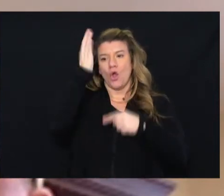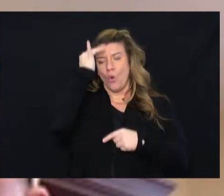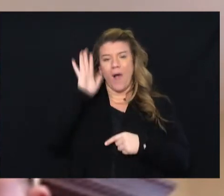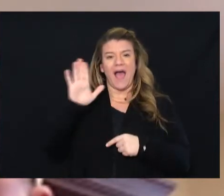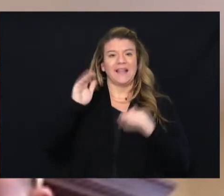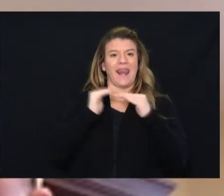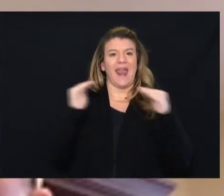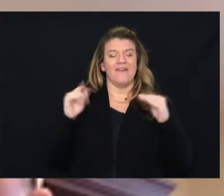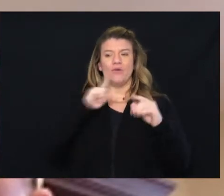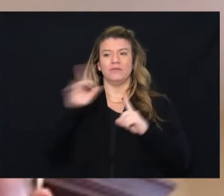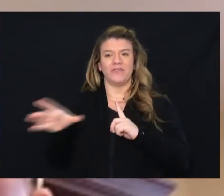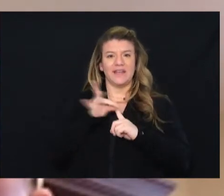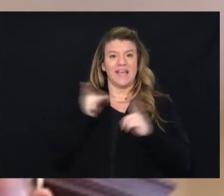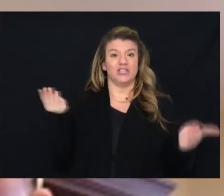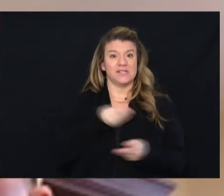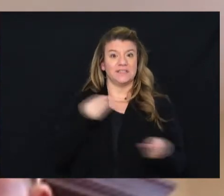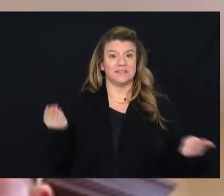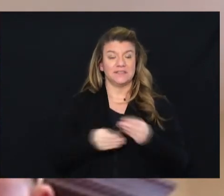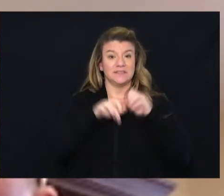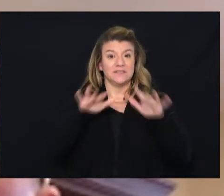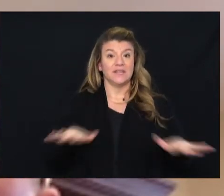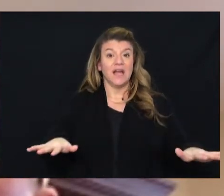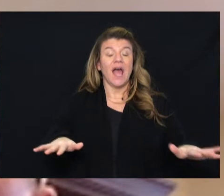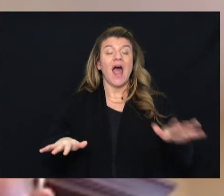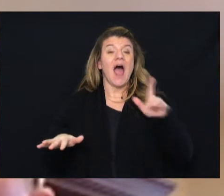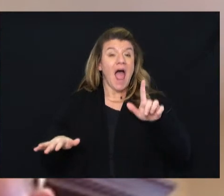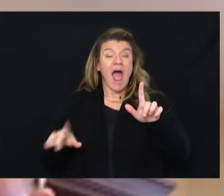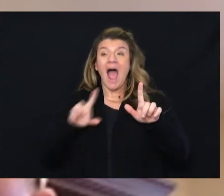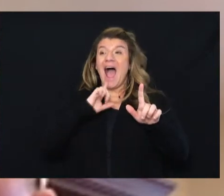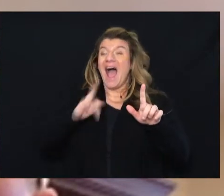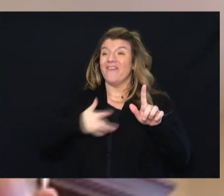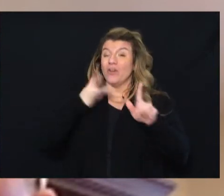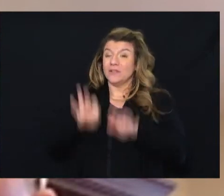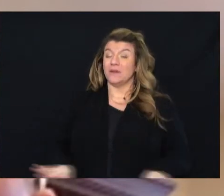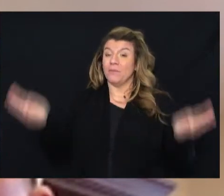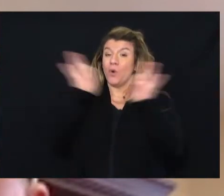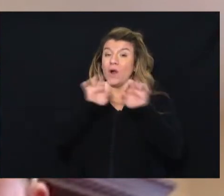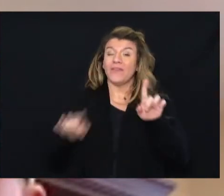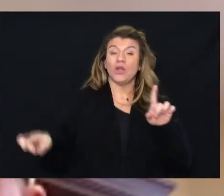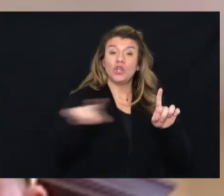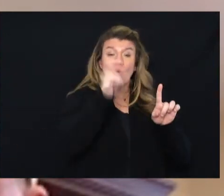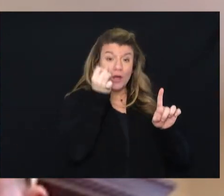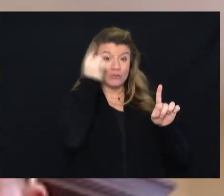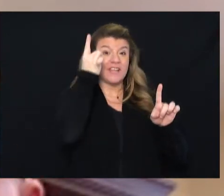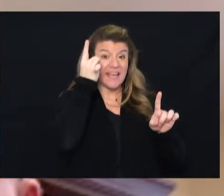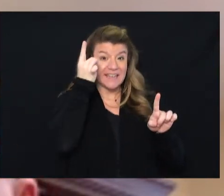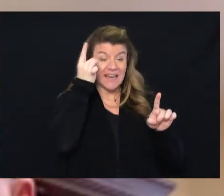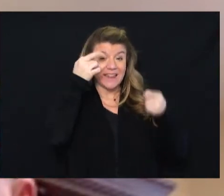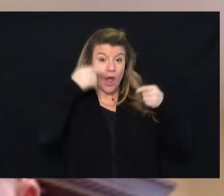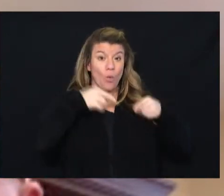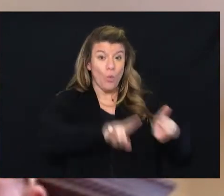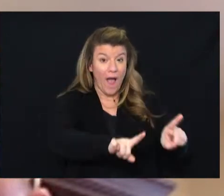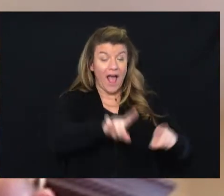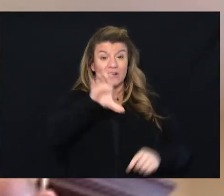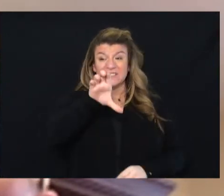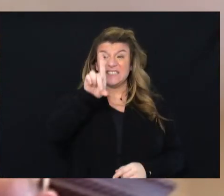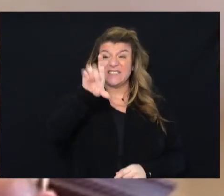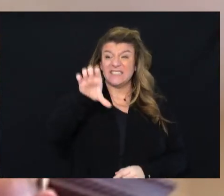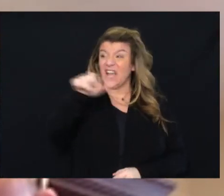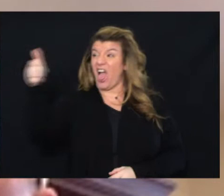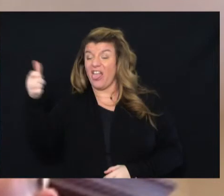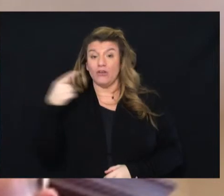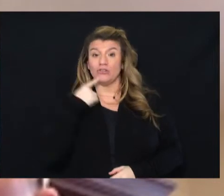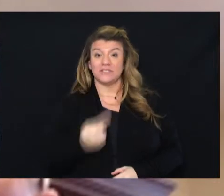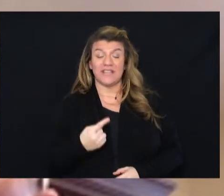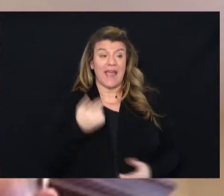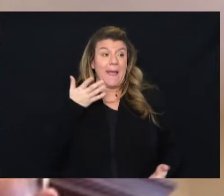contagiousness. I think it's important that we all understand while CDC and others are saying